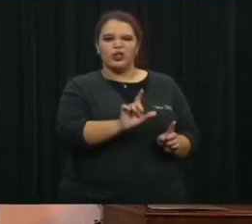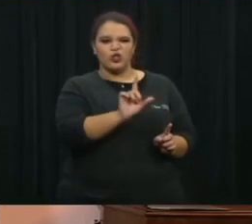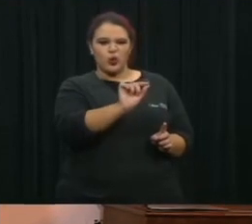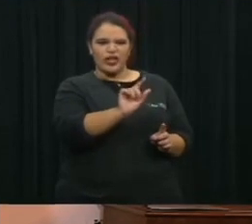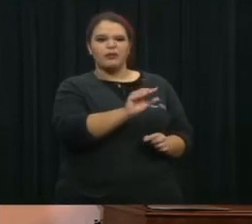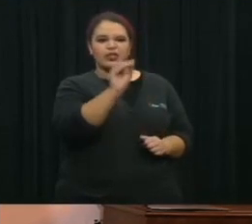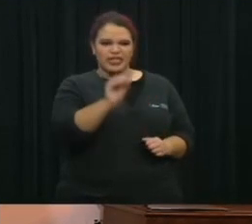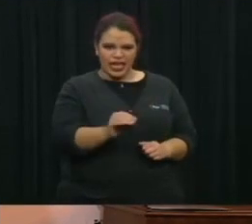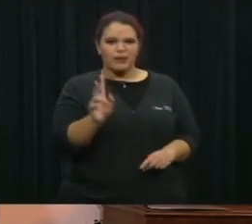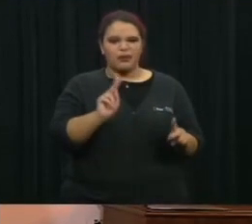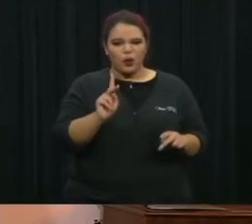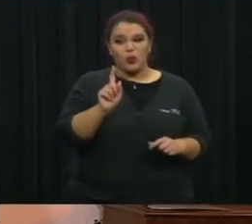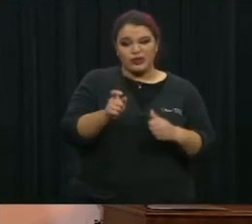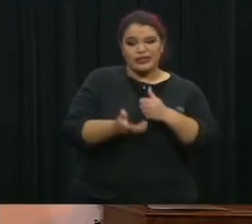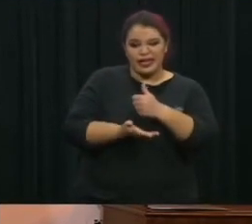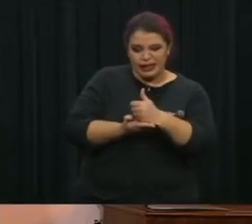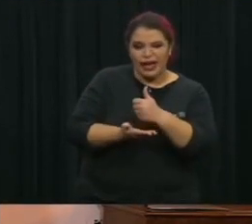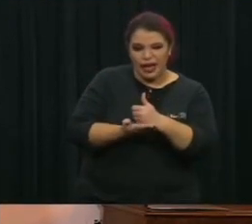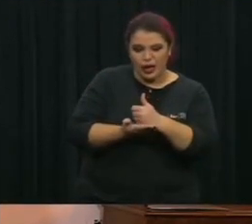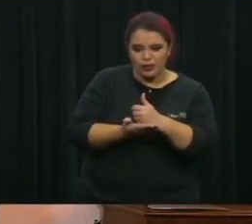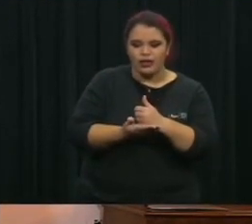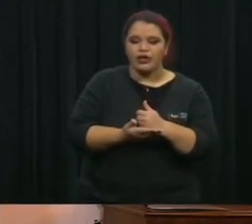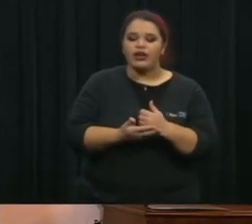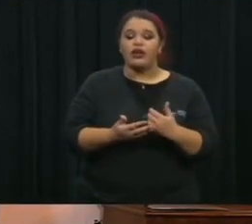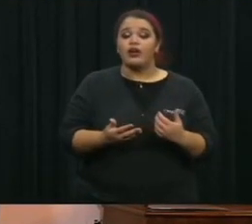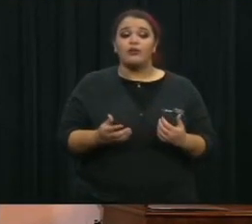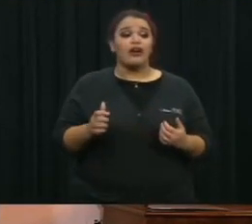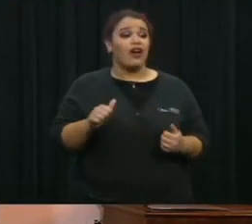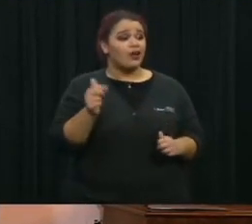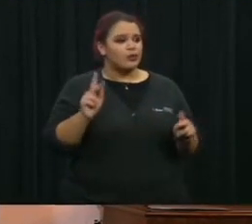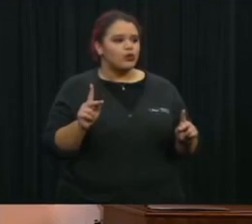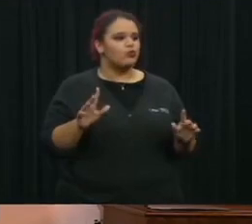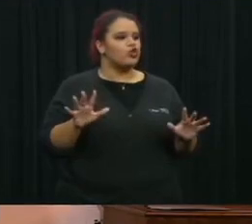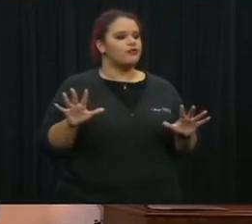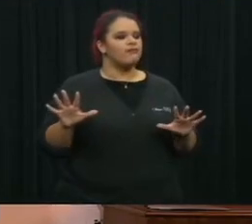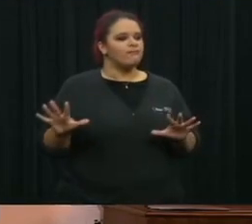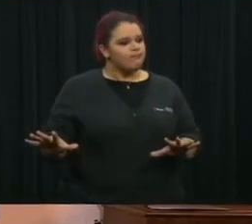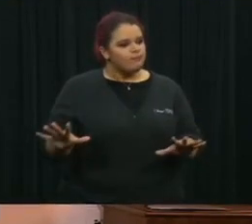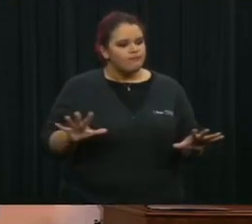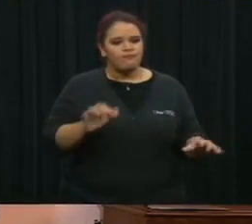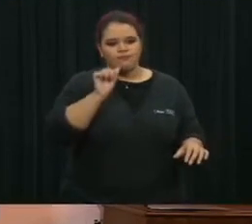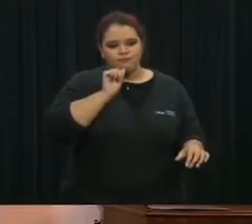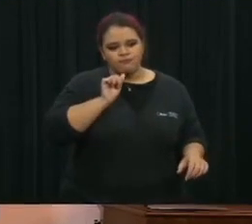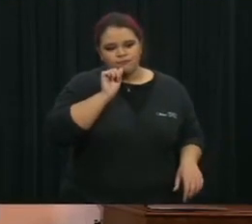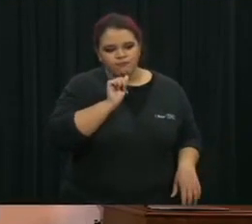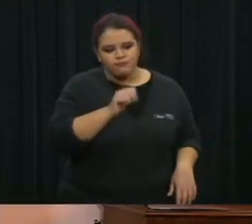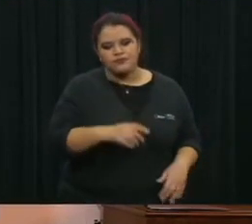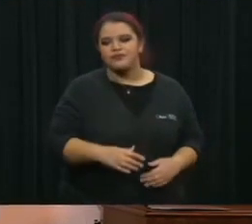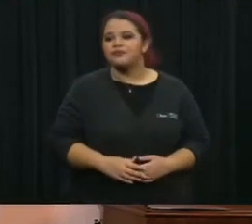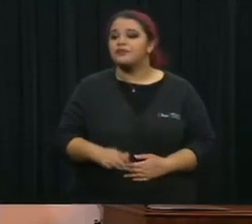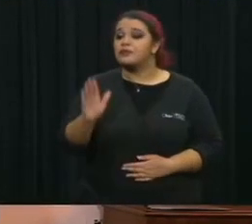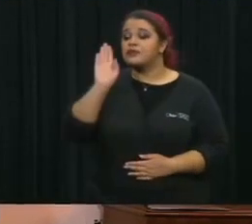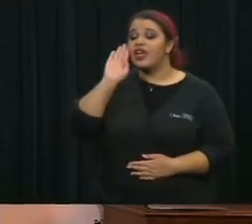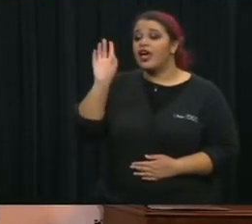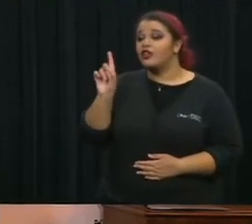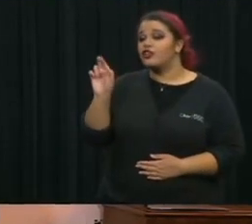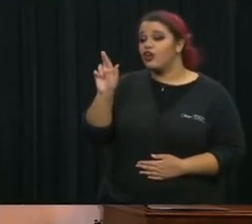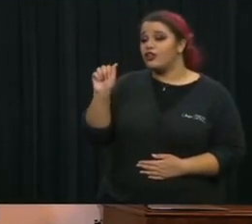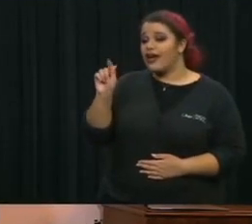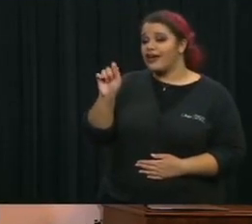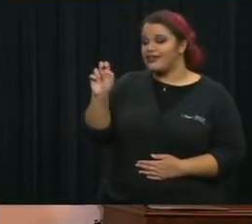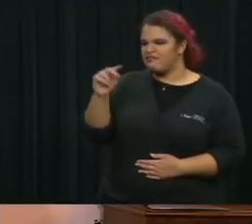then you just watch for symptoms that make you think it's more urgent to go to the emergency room. Thank you. Hi, Dr. Acton. Molly Martinez, Spectrum